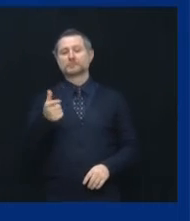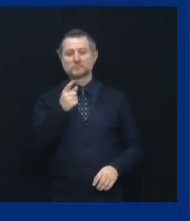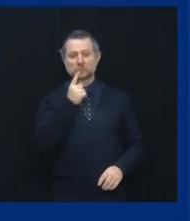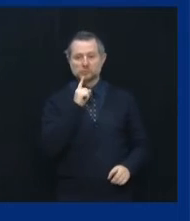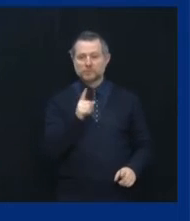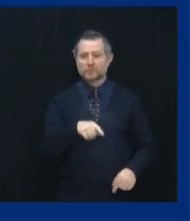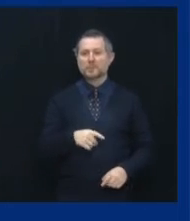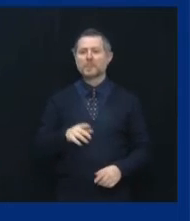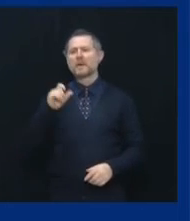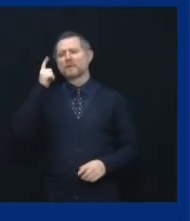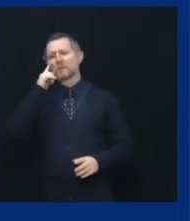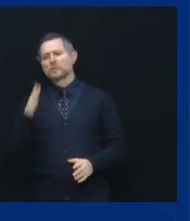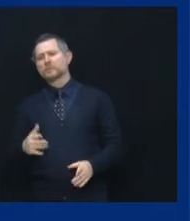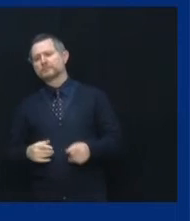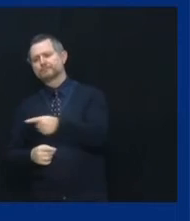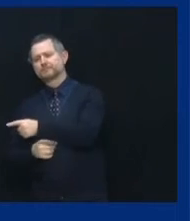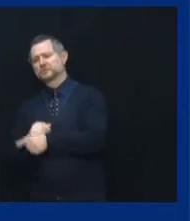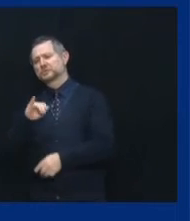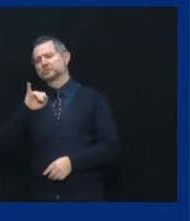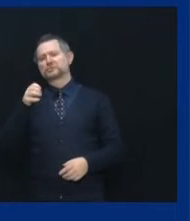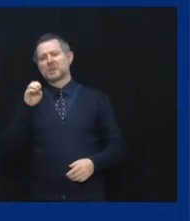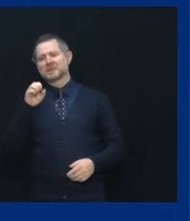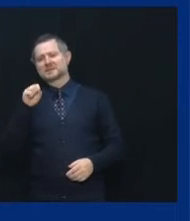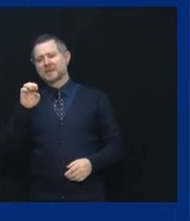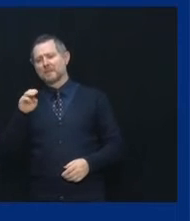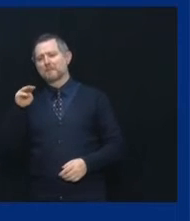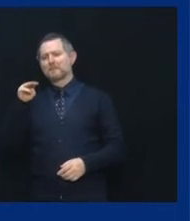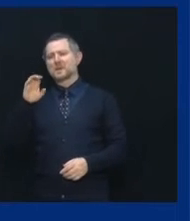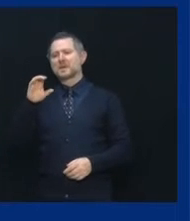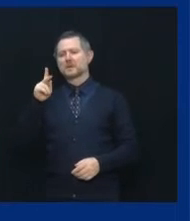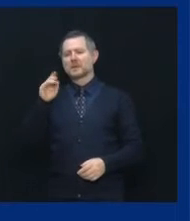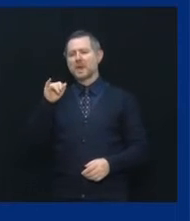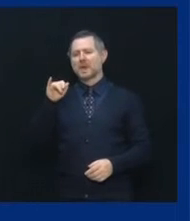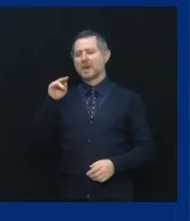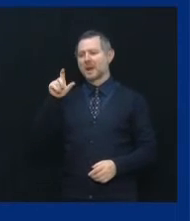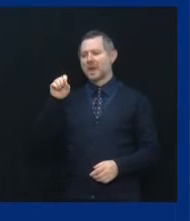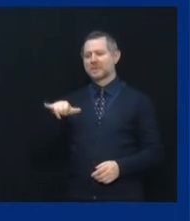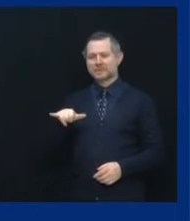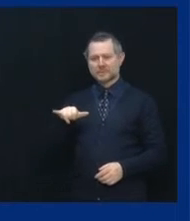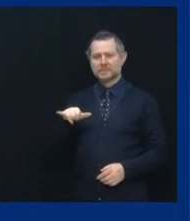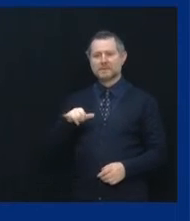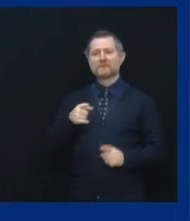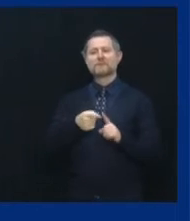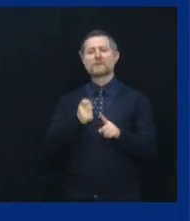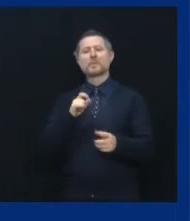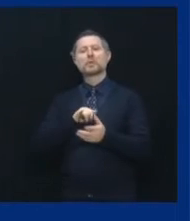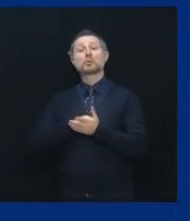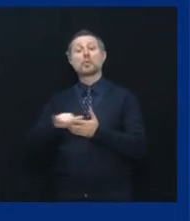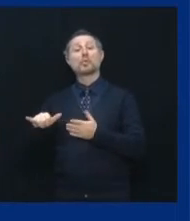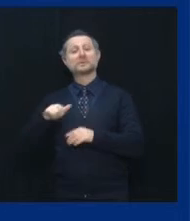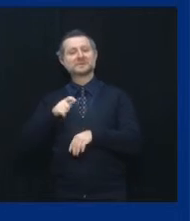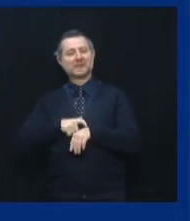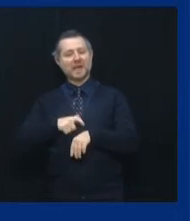Governor, you now have Jesse McKinley from the New York Times. Jesse, your line is now open. Please unmute your microphone.